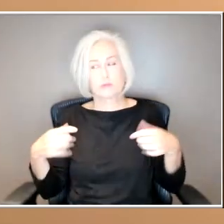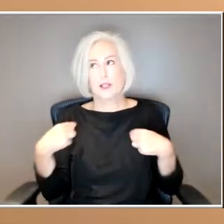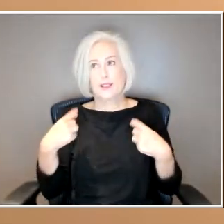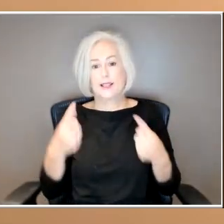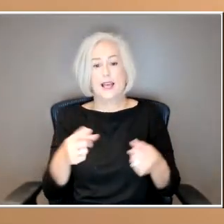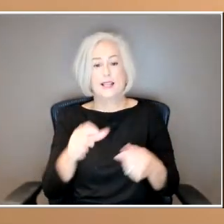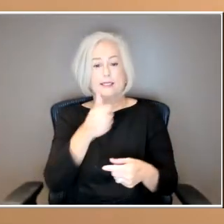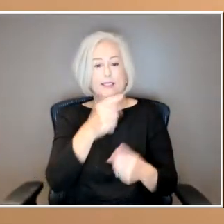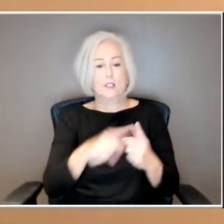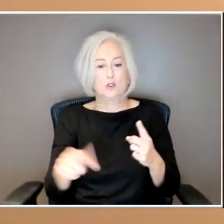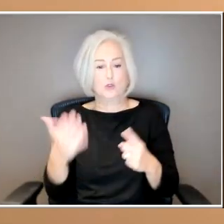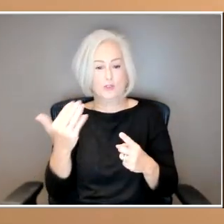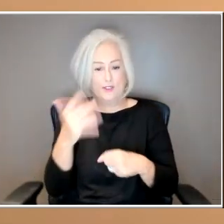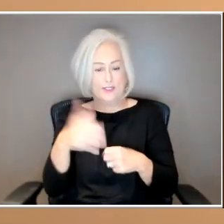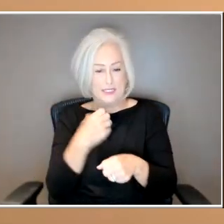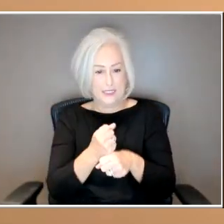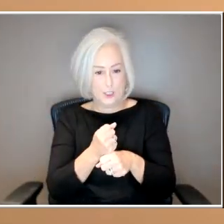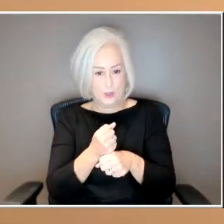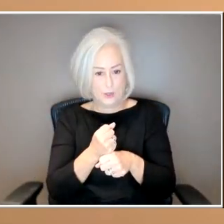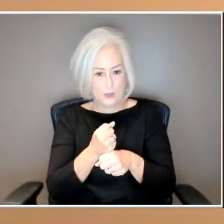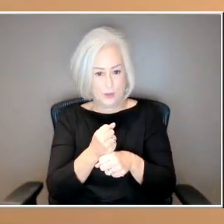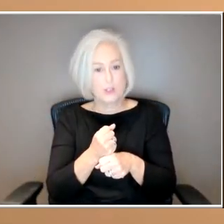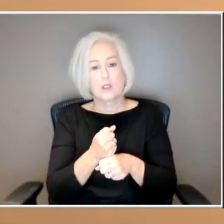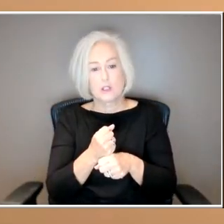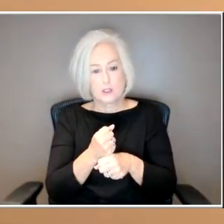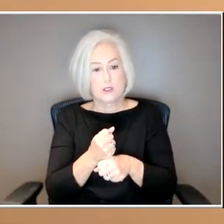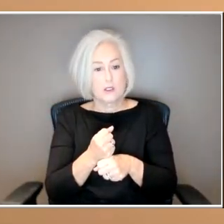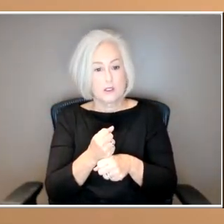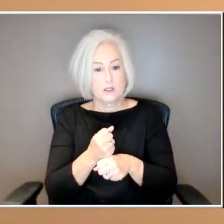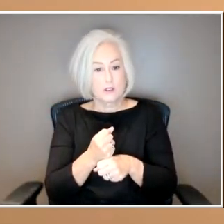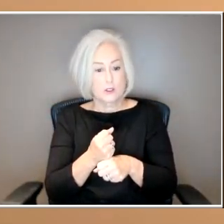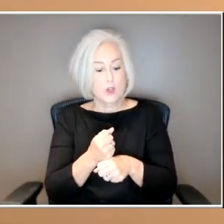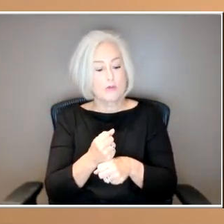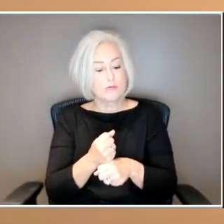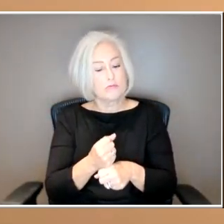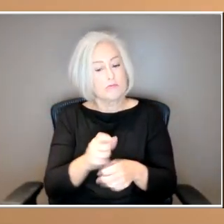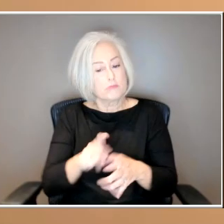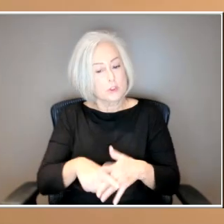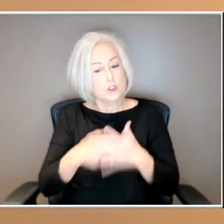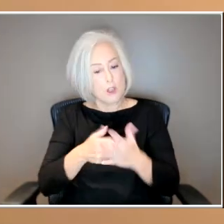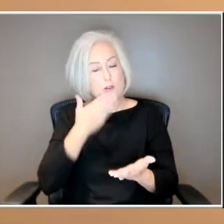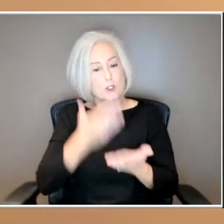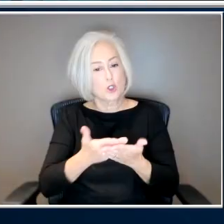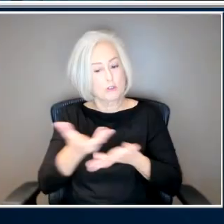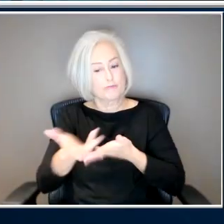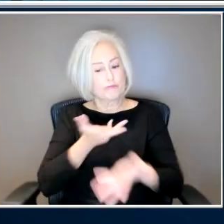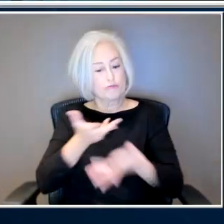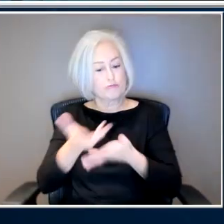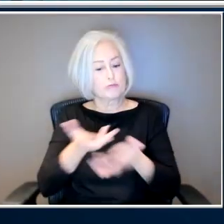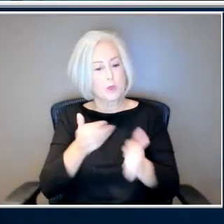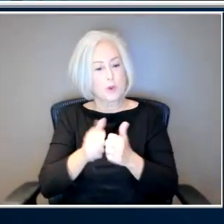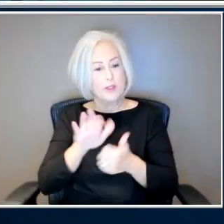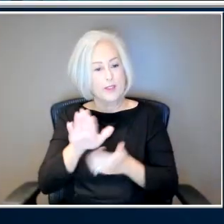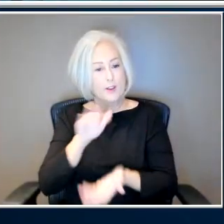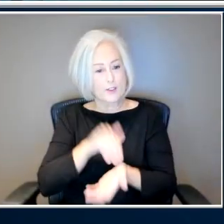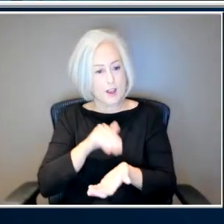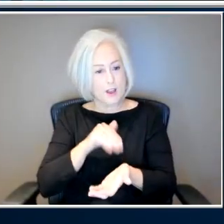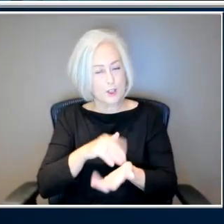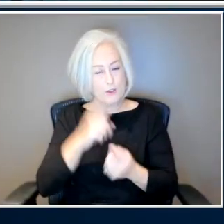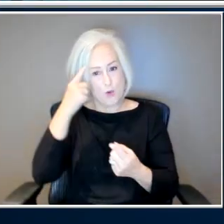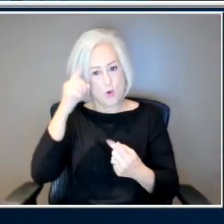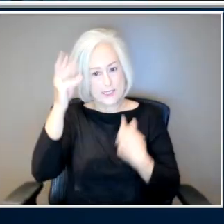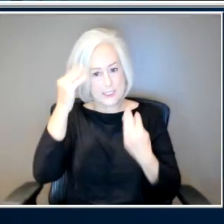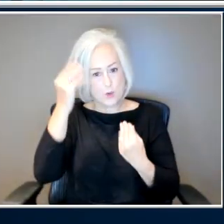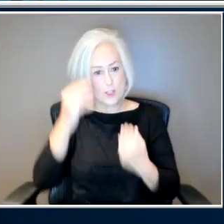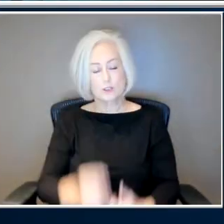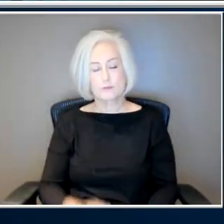years in particular, to be a good, at least, conversation for women to consider. So how do you have those conversations with women